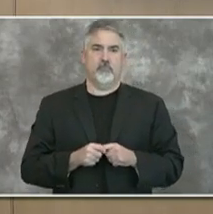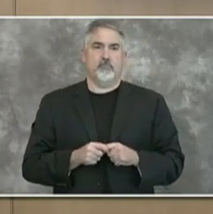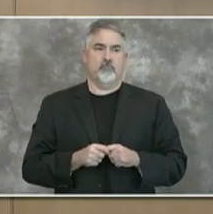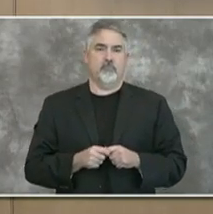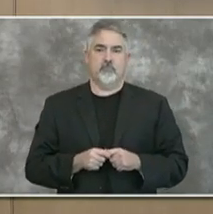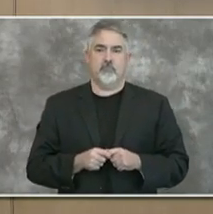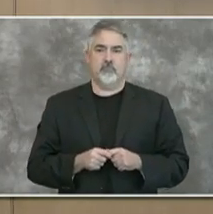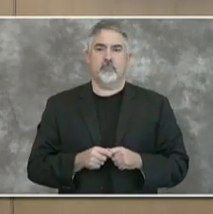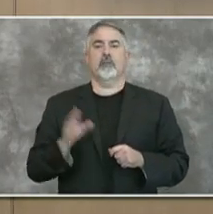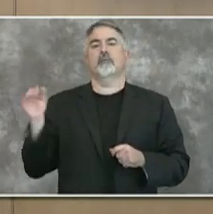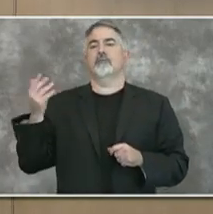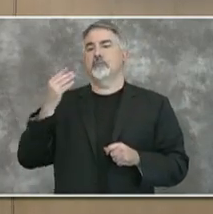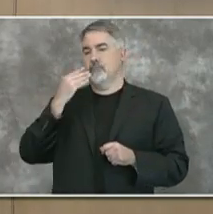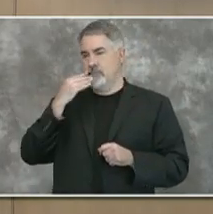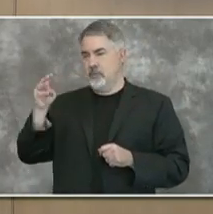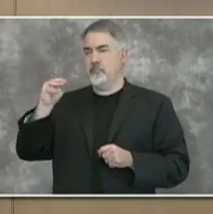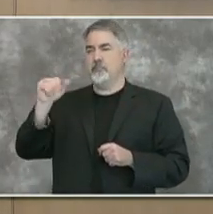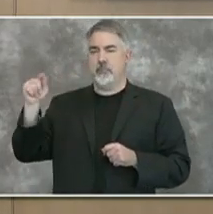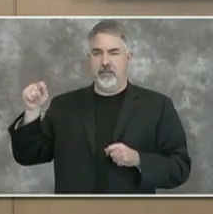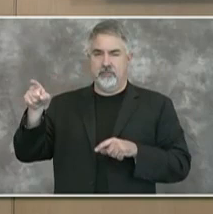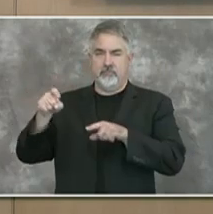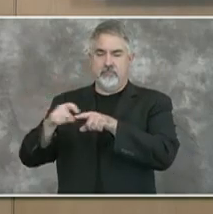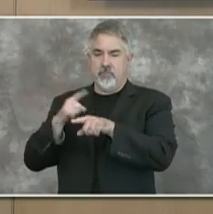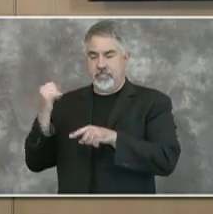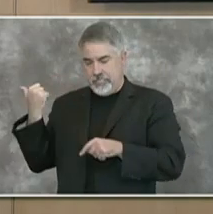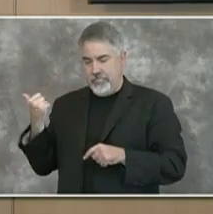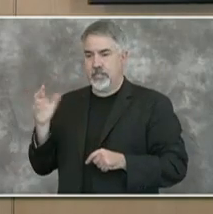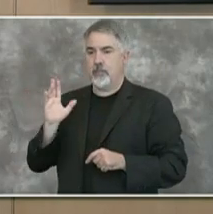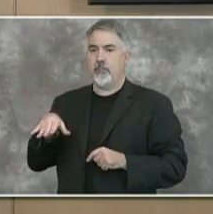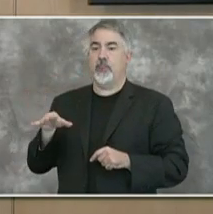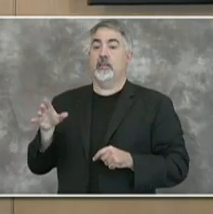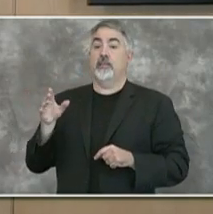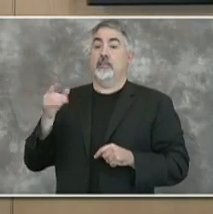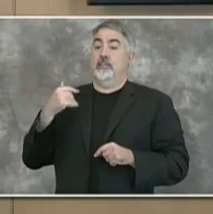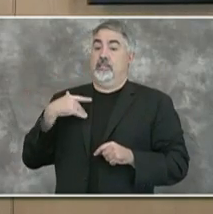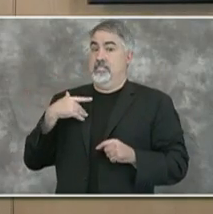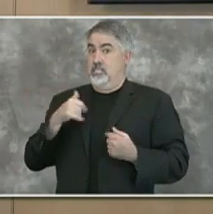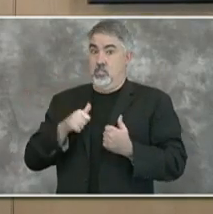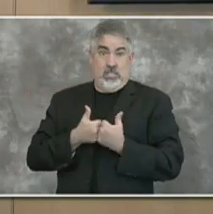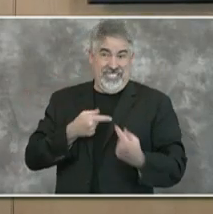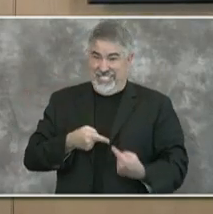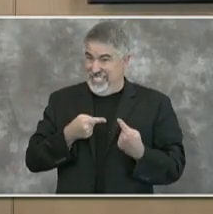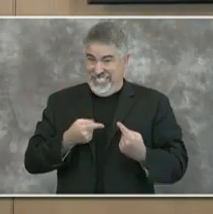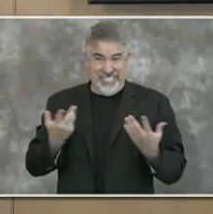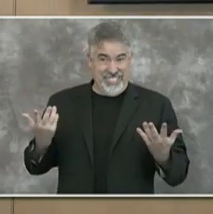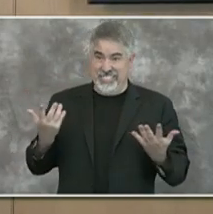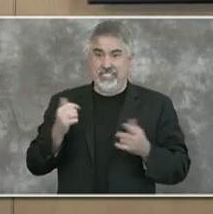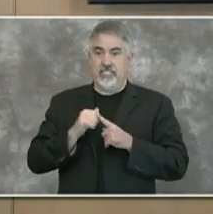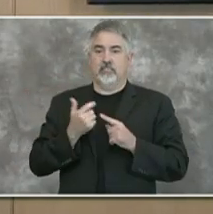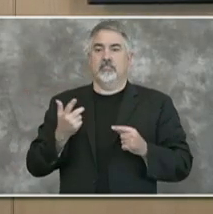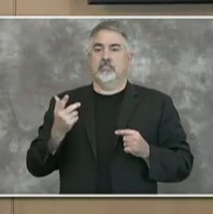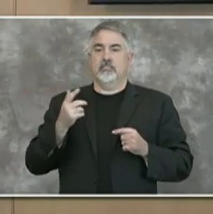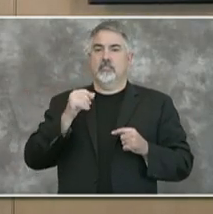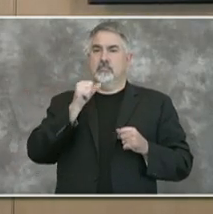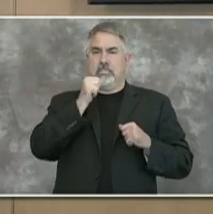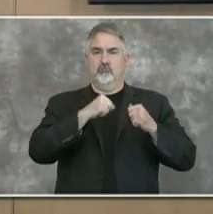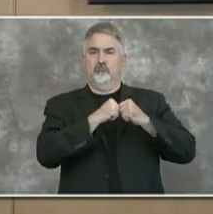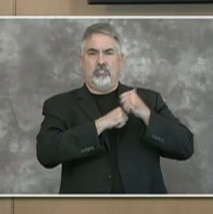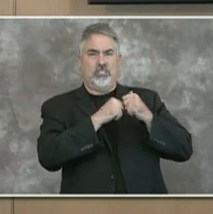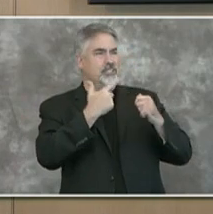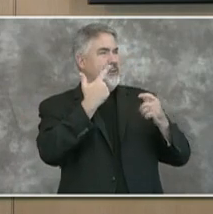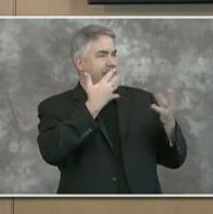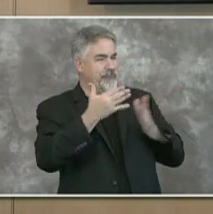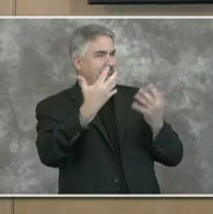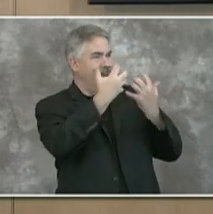Thank you, Matt. The challenge really in this scenario, in this situation, is not the structure part. We have